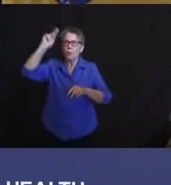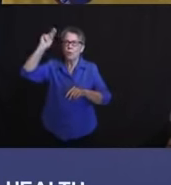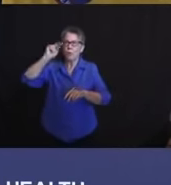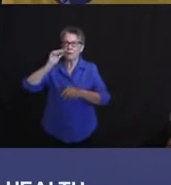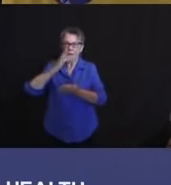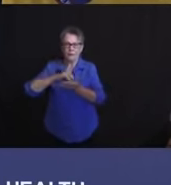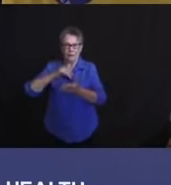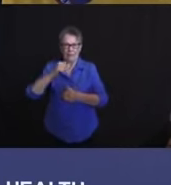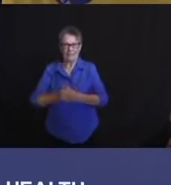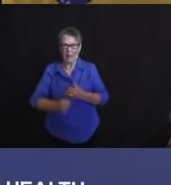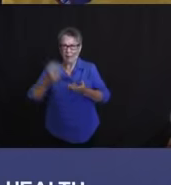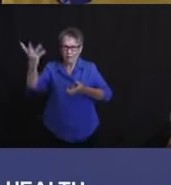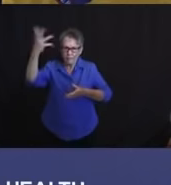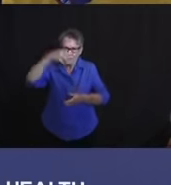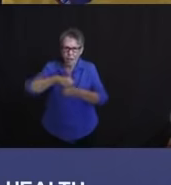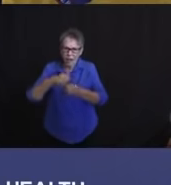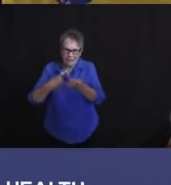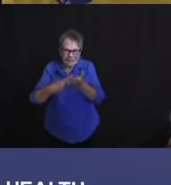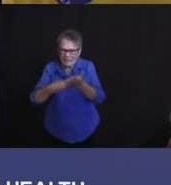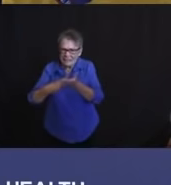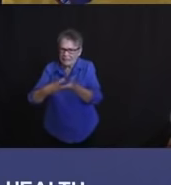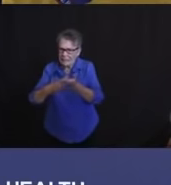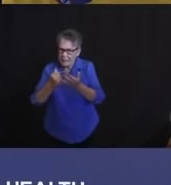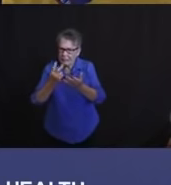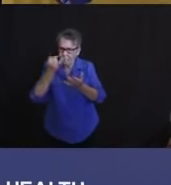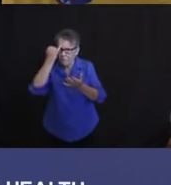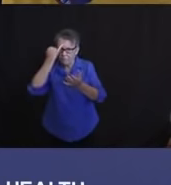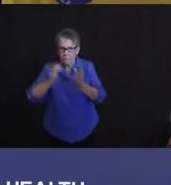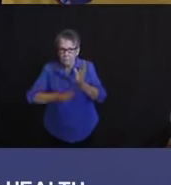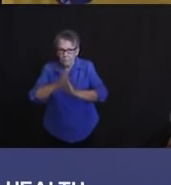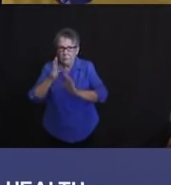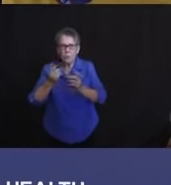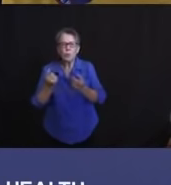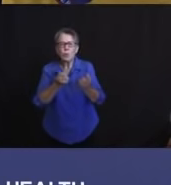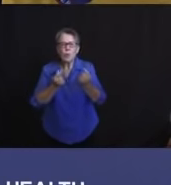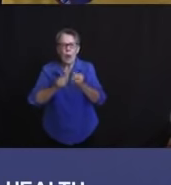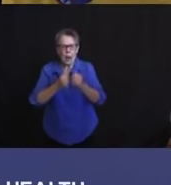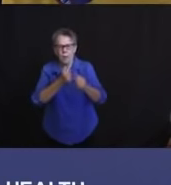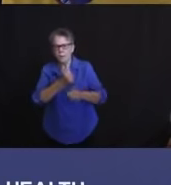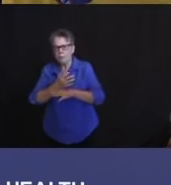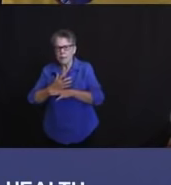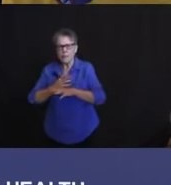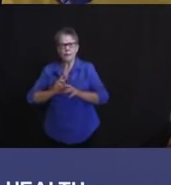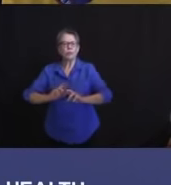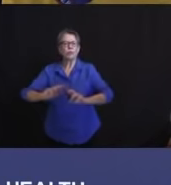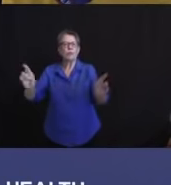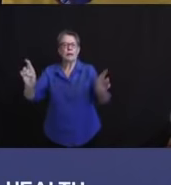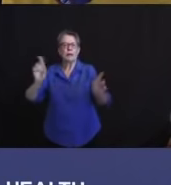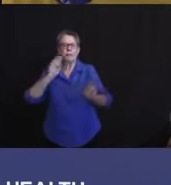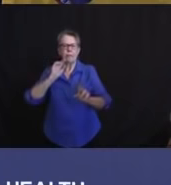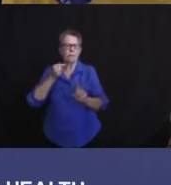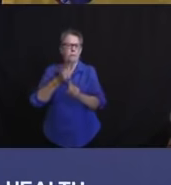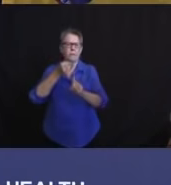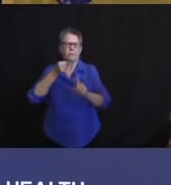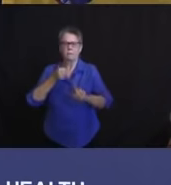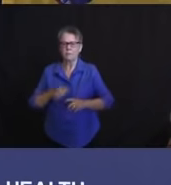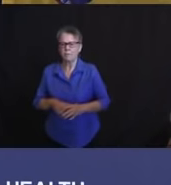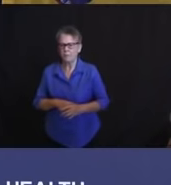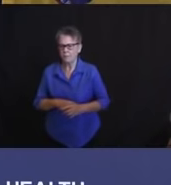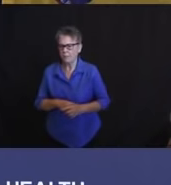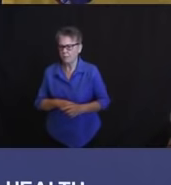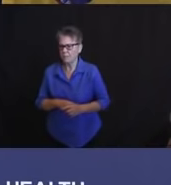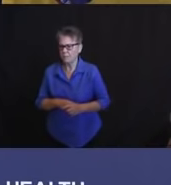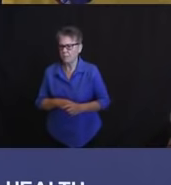But and this is to the point on resiliency. The long-term care operators did not perform at that level. The performance